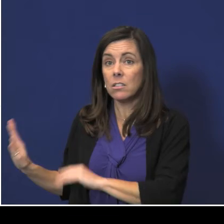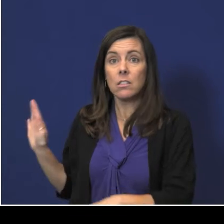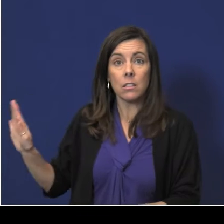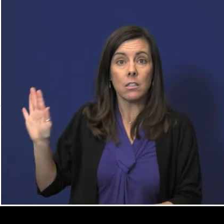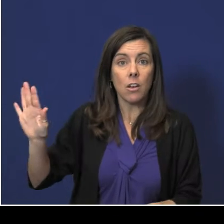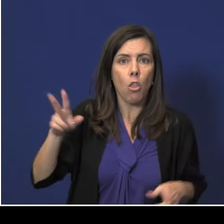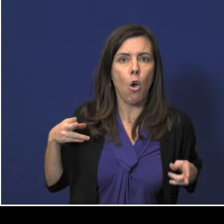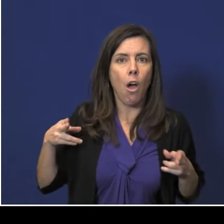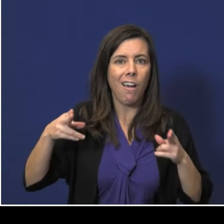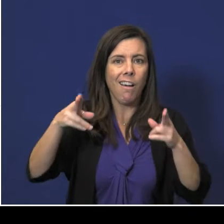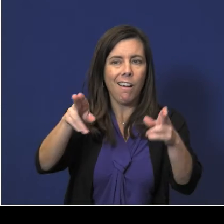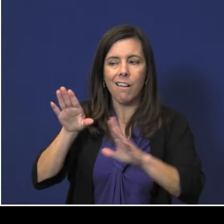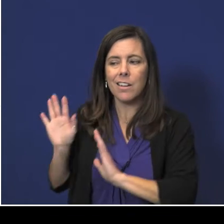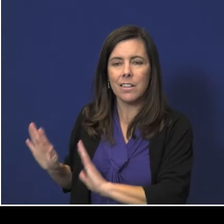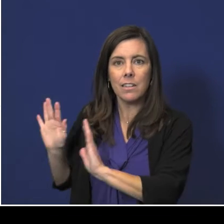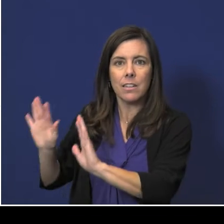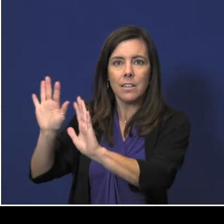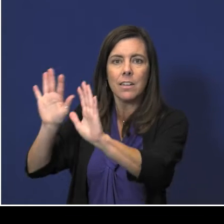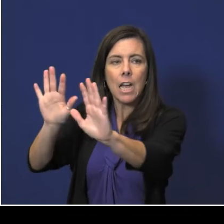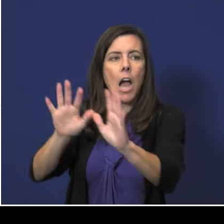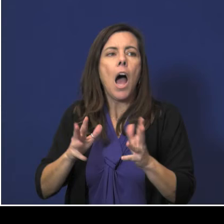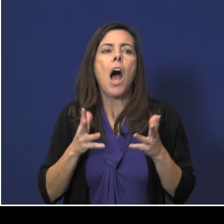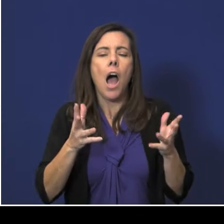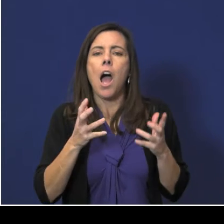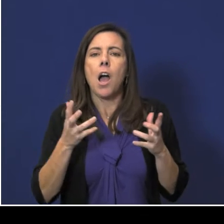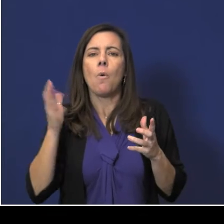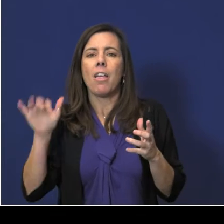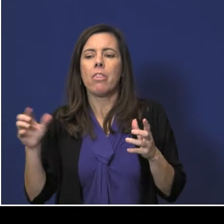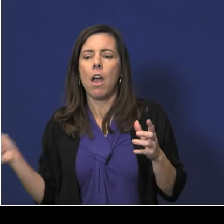is not forgetting even about the history